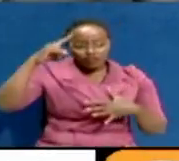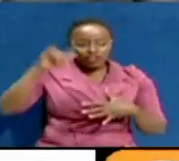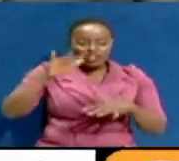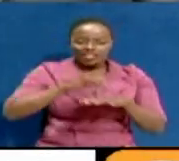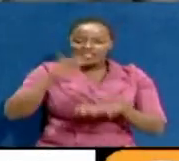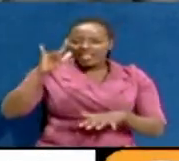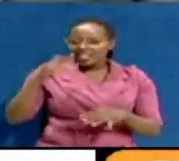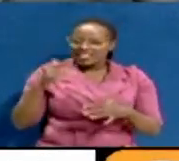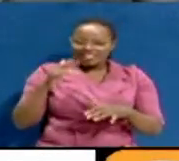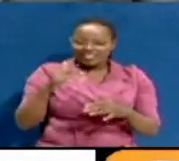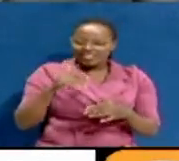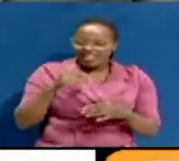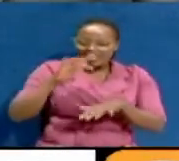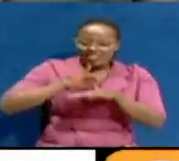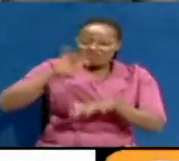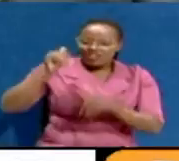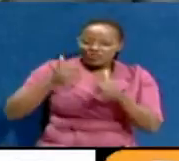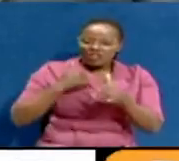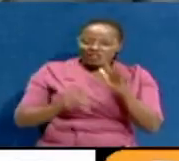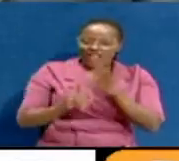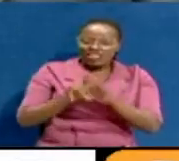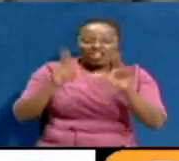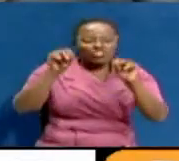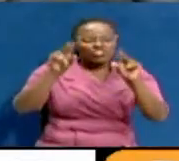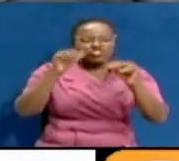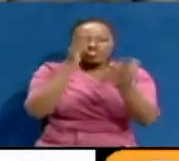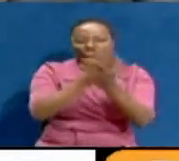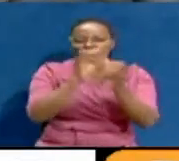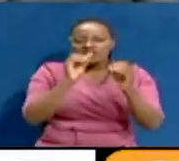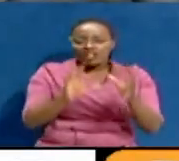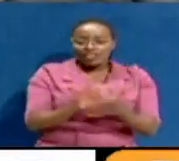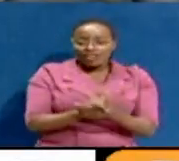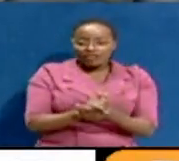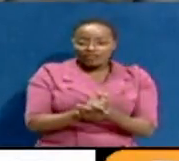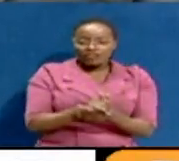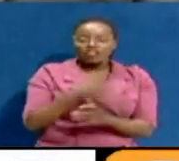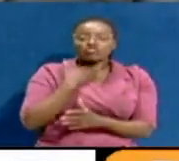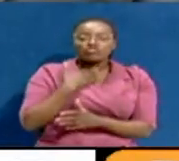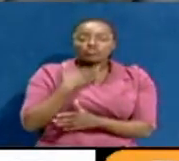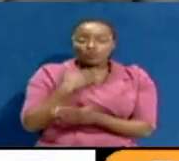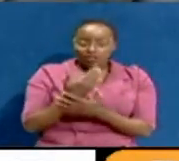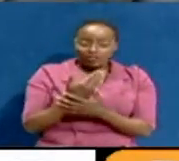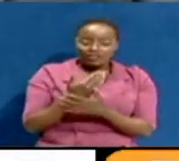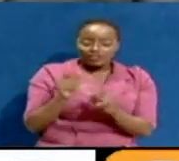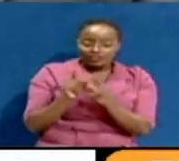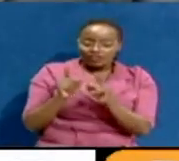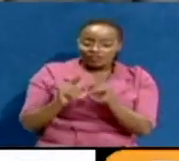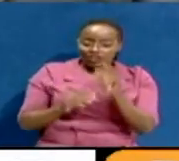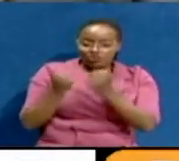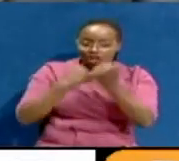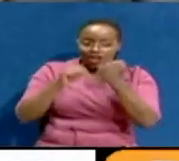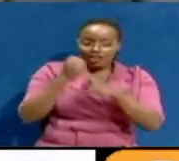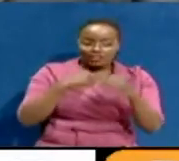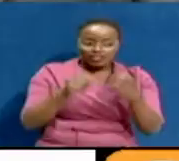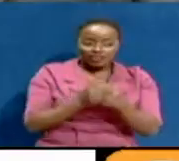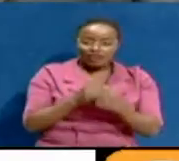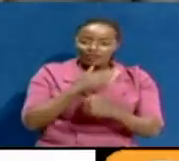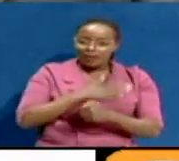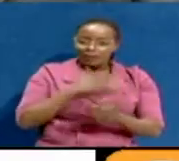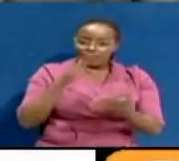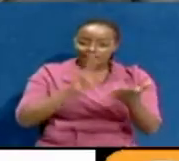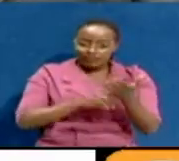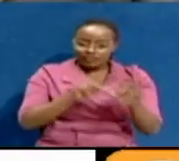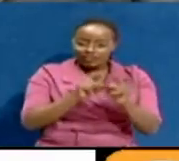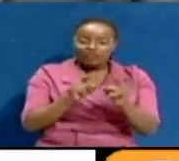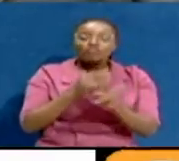side effects. What's the truth? Not really necessary. By the way, you do want a reaction, huh? Say that again. You